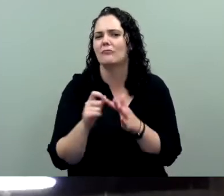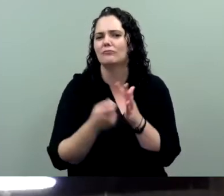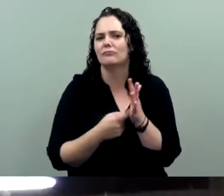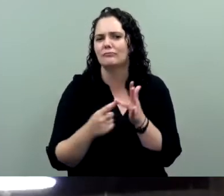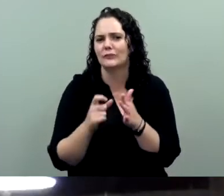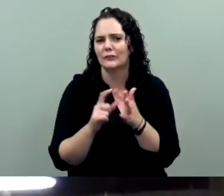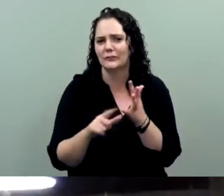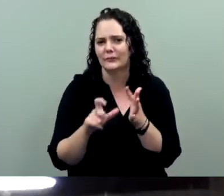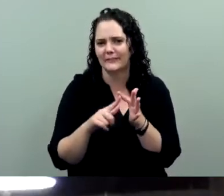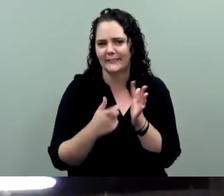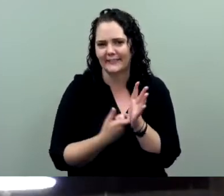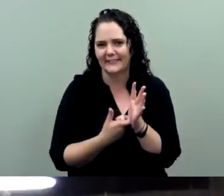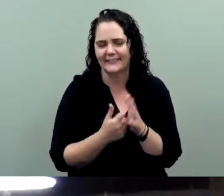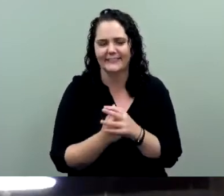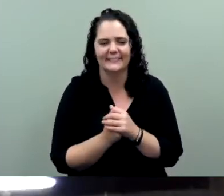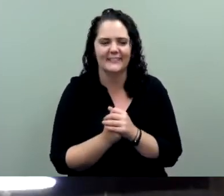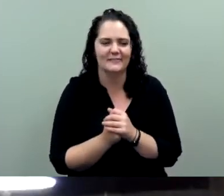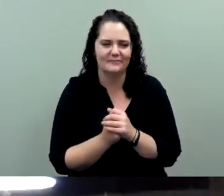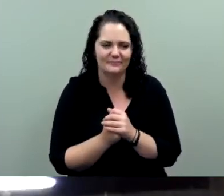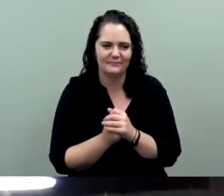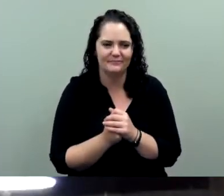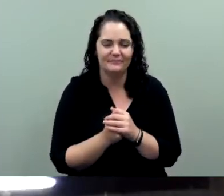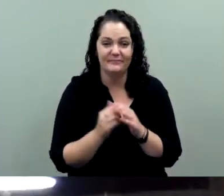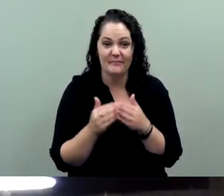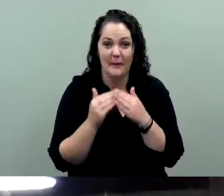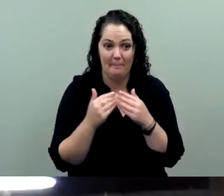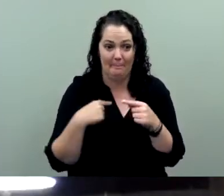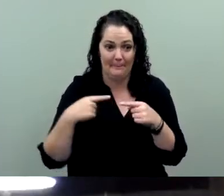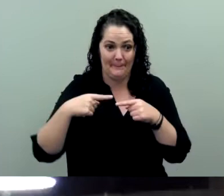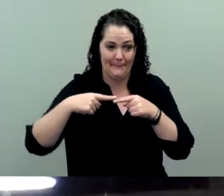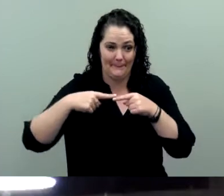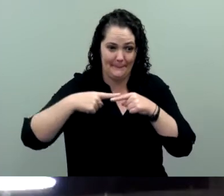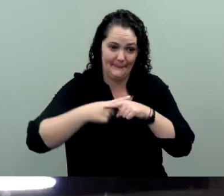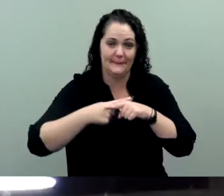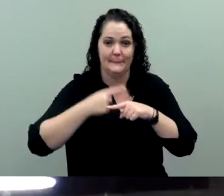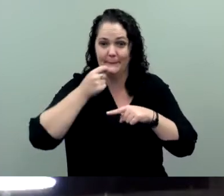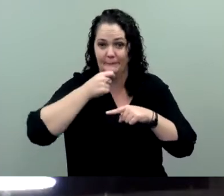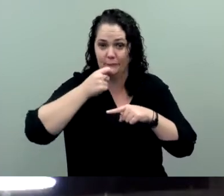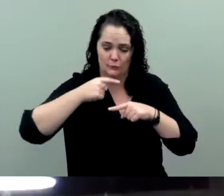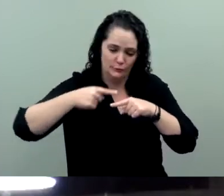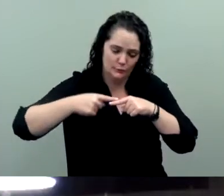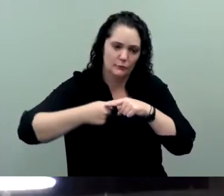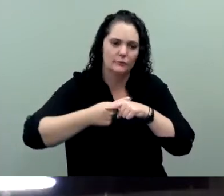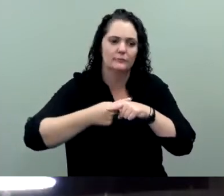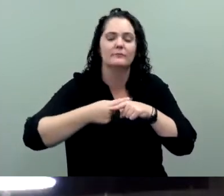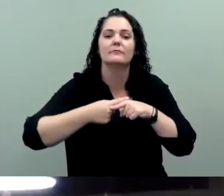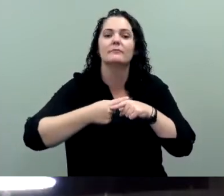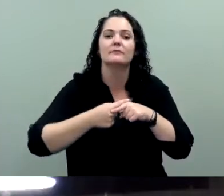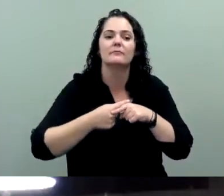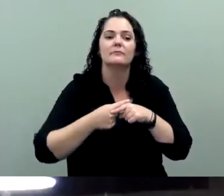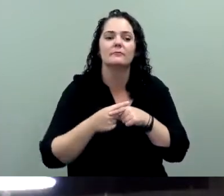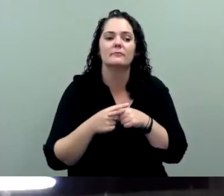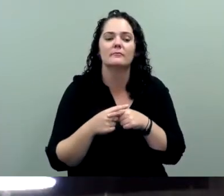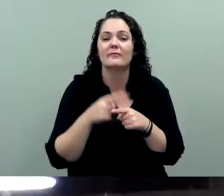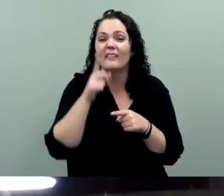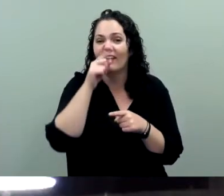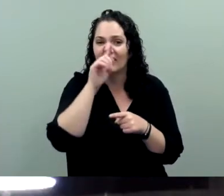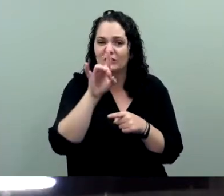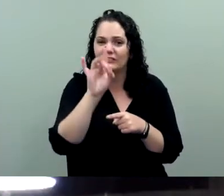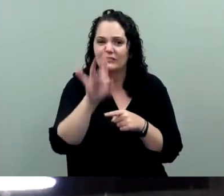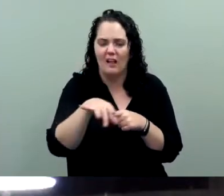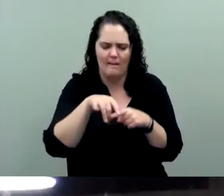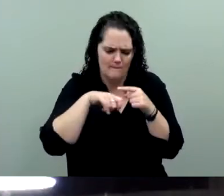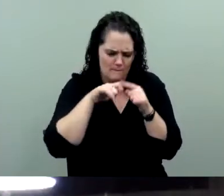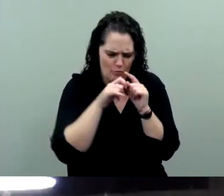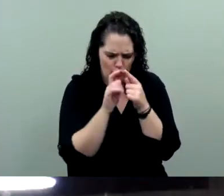slip that pencil in underneath all 3 of those rubber bands. All right, you can do this yourself, but best